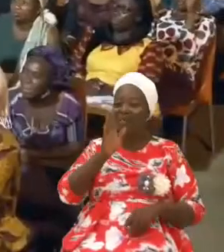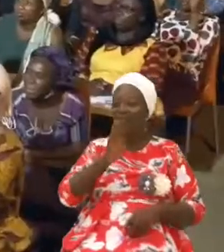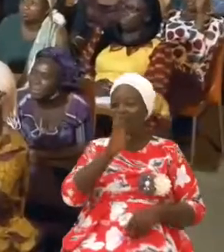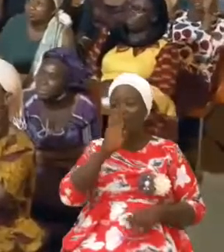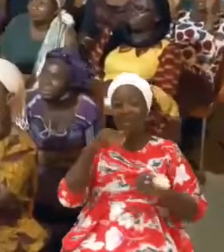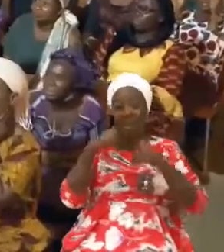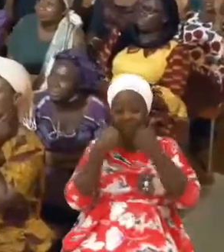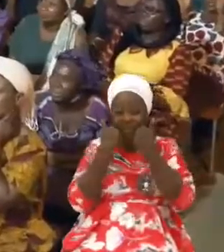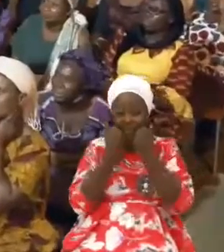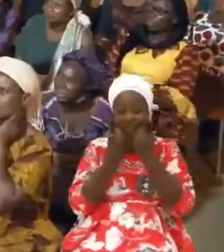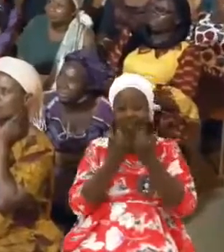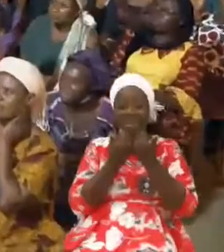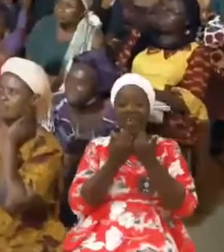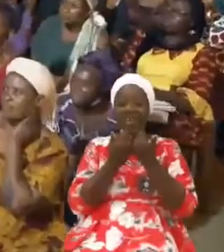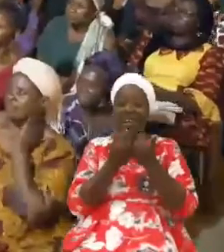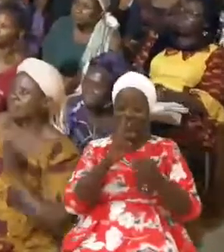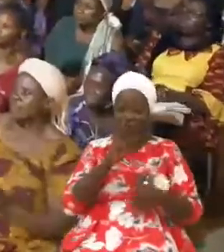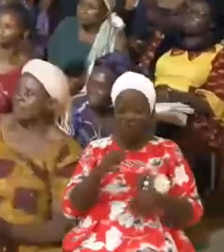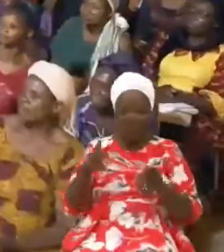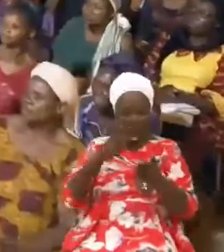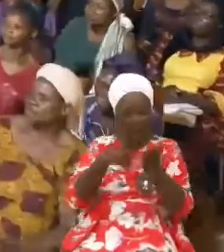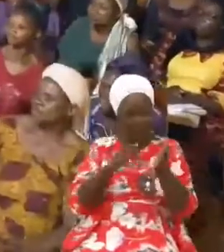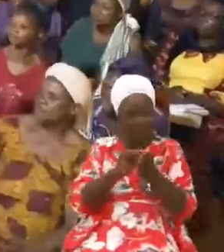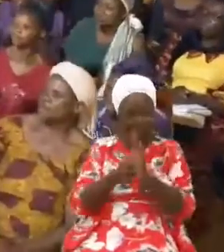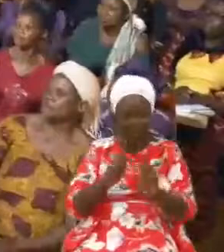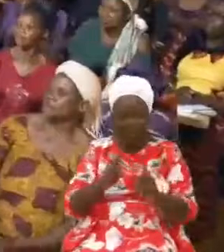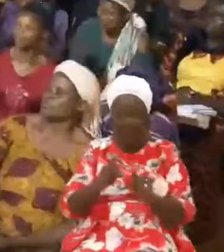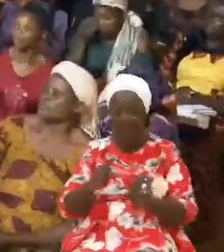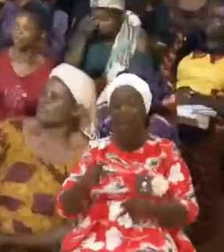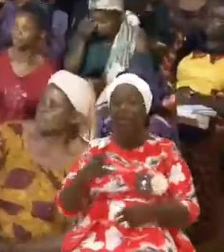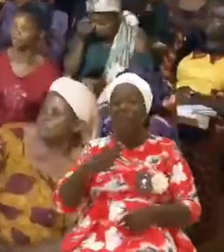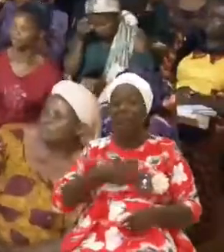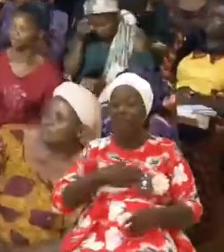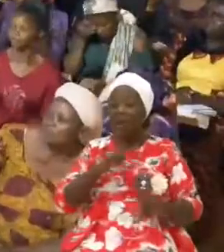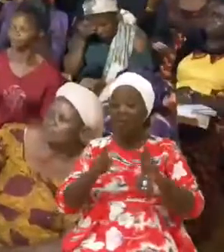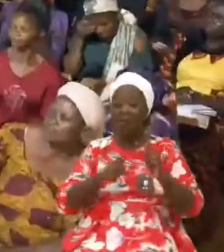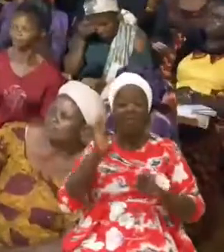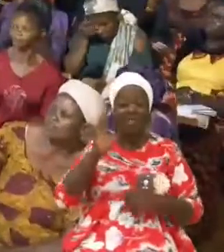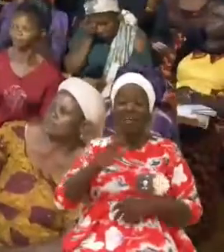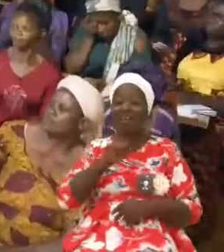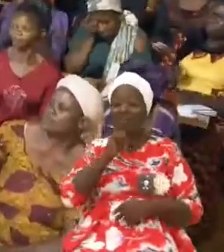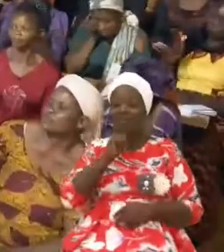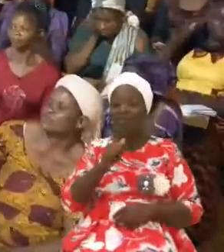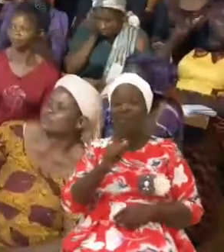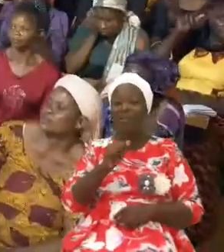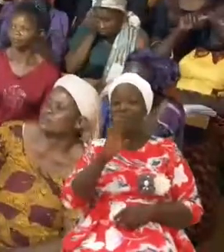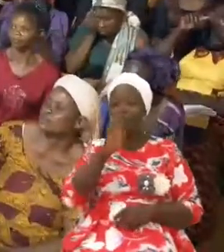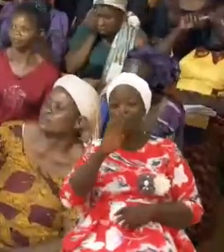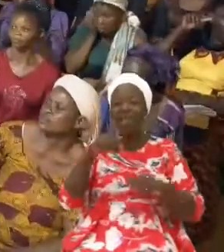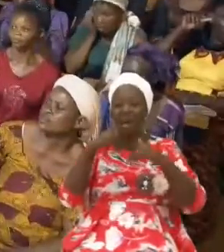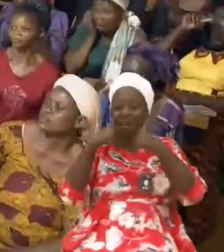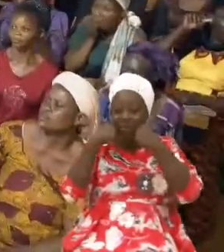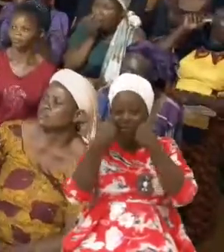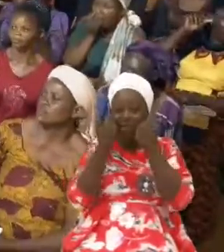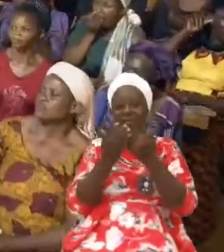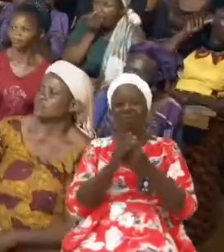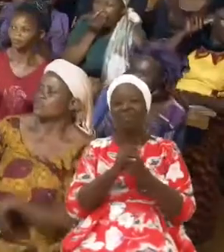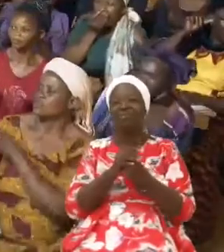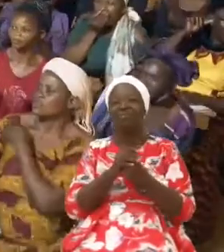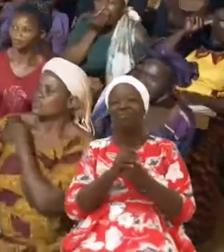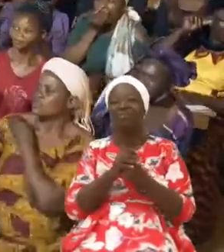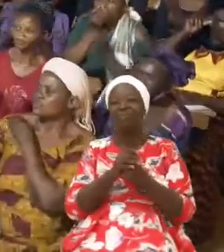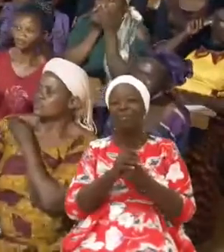My people shall never be ashamed. Are you part of those people? My people shall